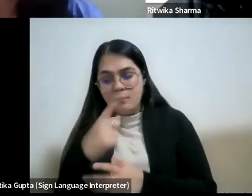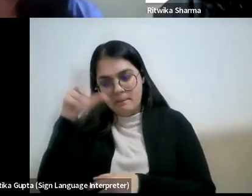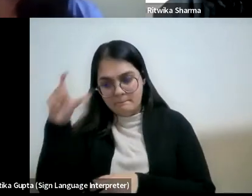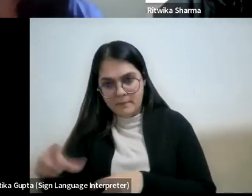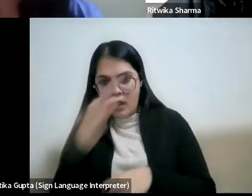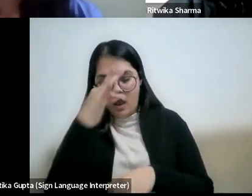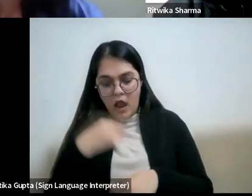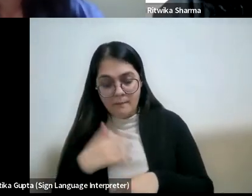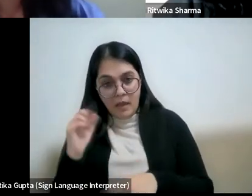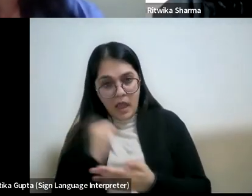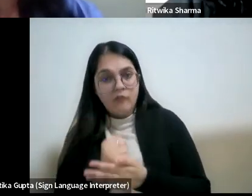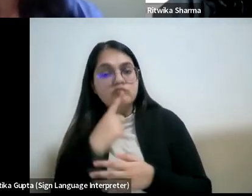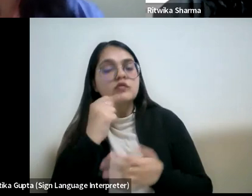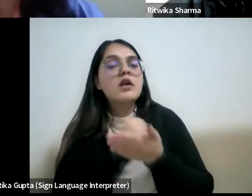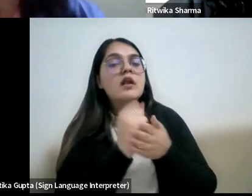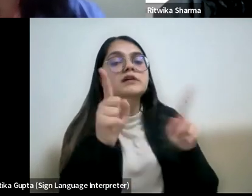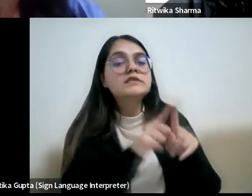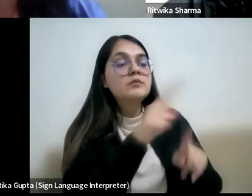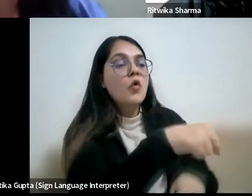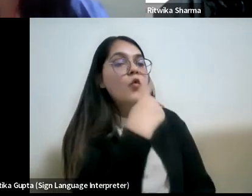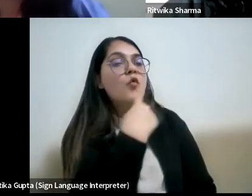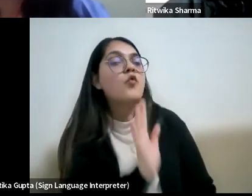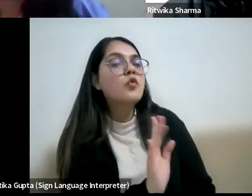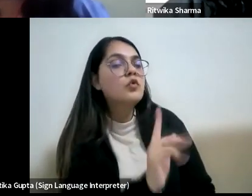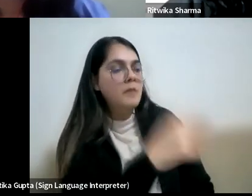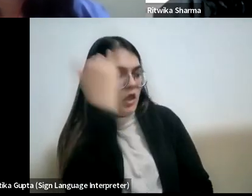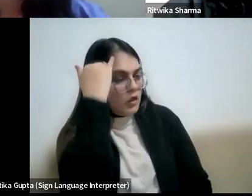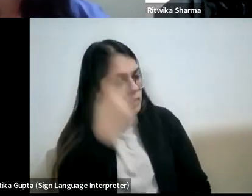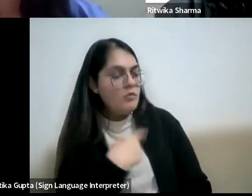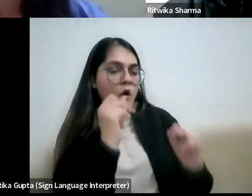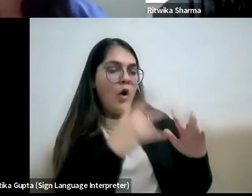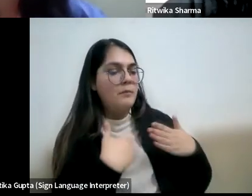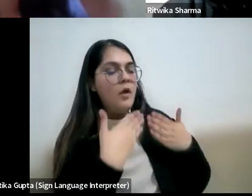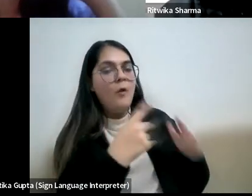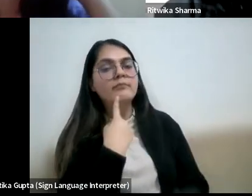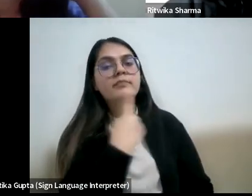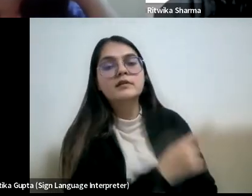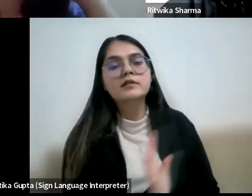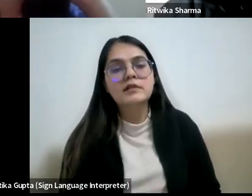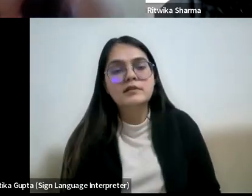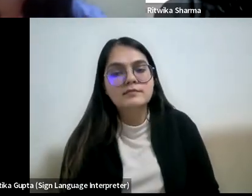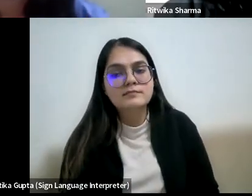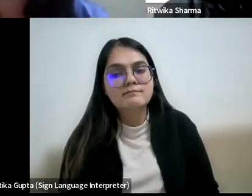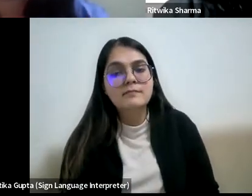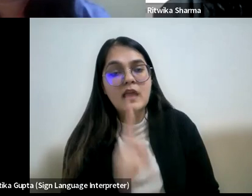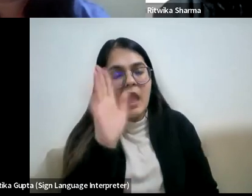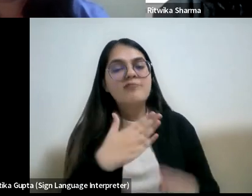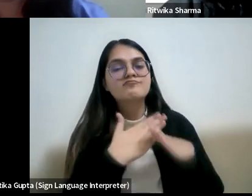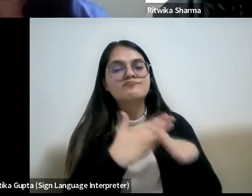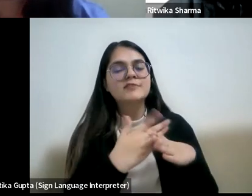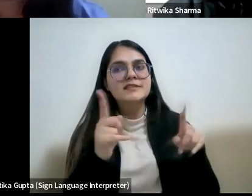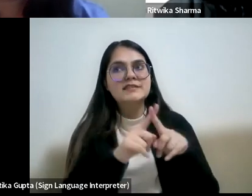they're speaking with, and then only they would be able to open up. So that is, yeah, those were the fair share of challenges